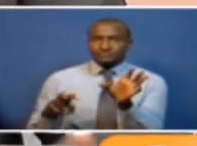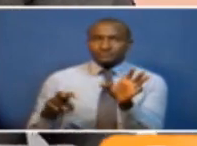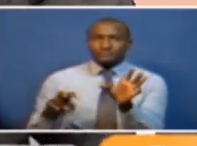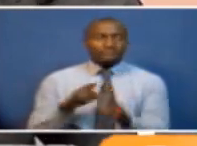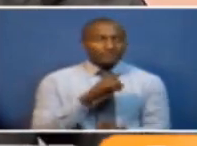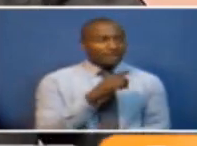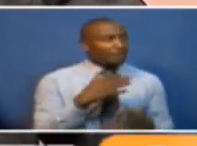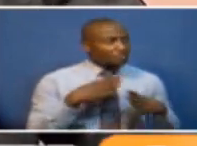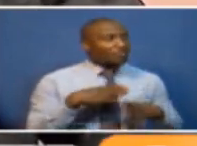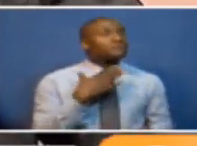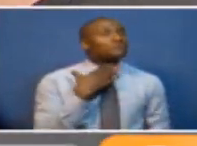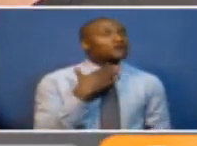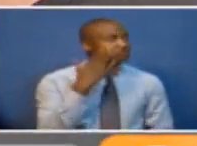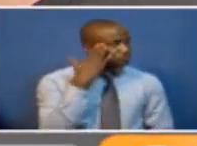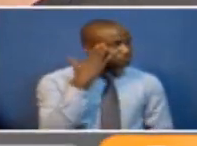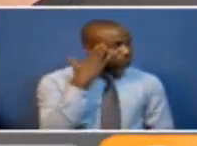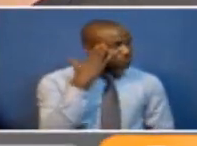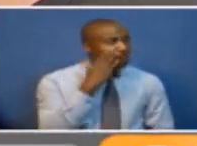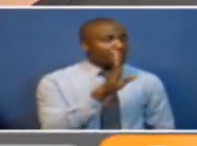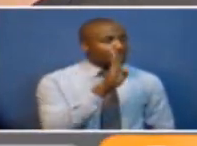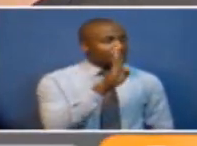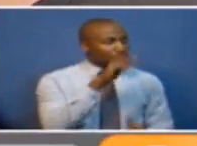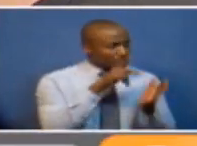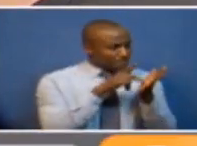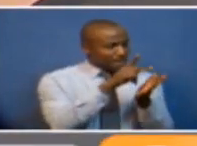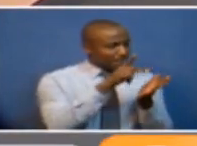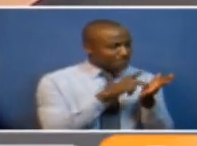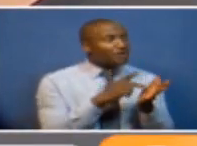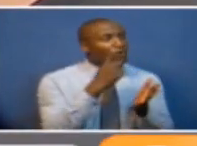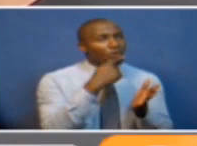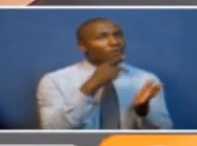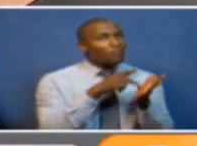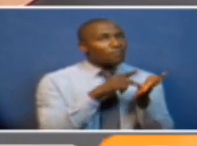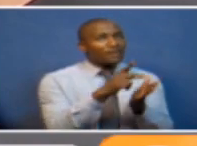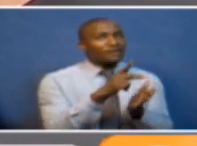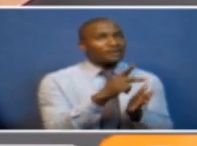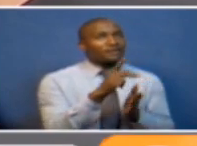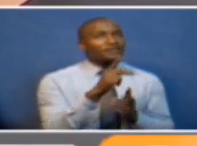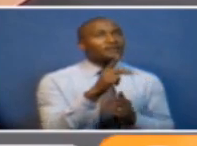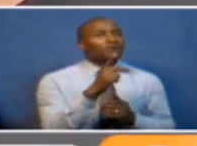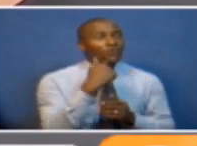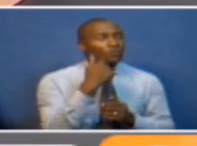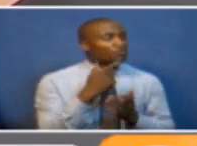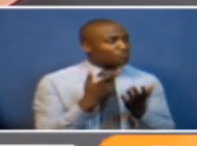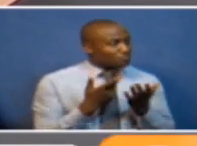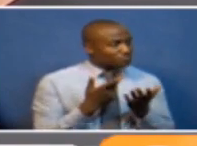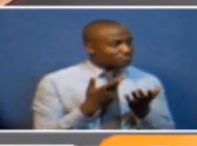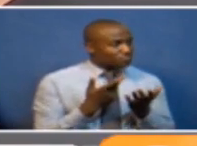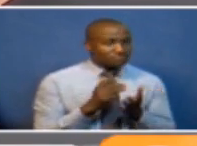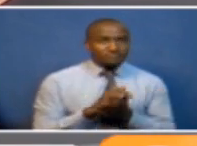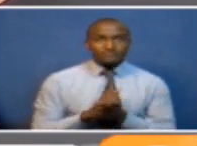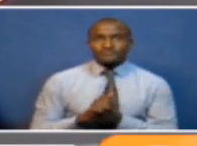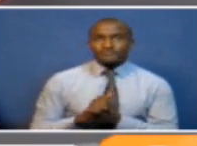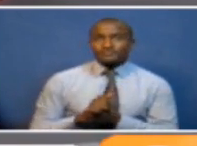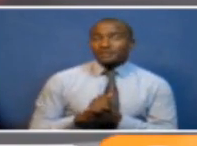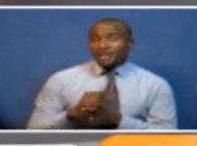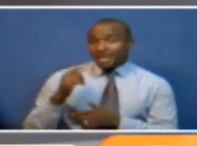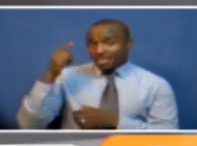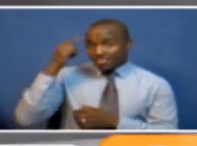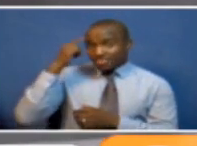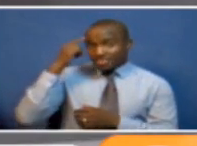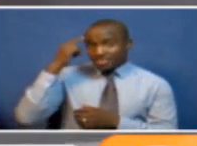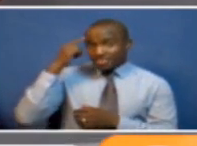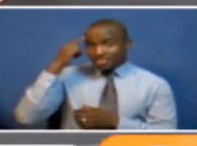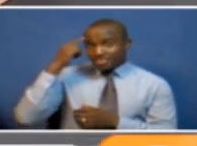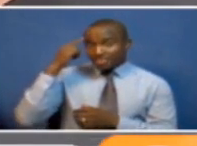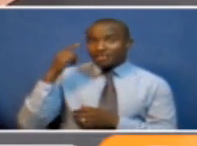want to know right now, that billion shilling payment obligation, who's going to pay? Is it Kenya government? Who pays? I think for the time being,